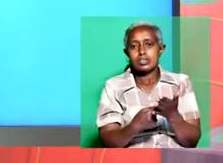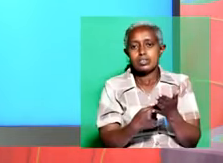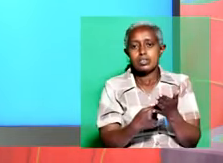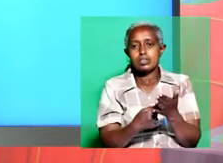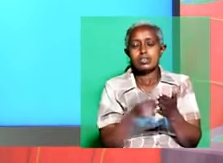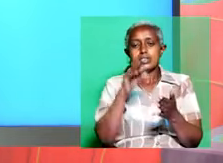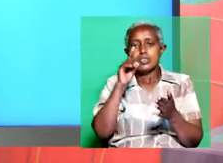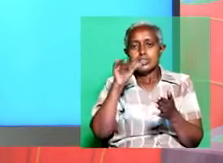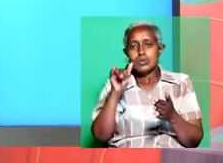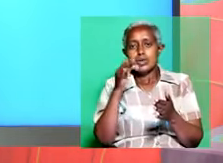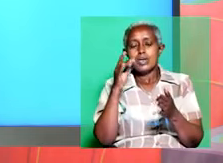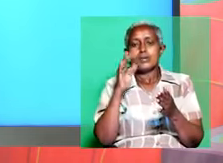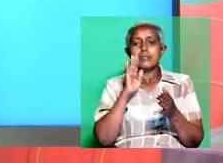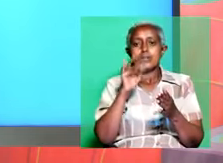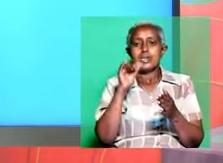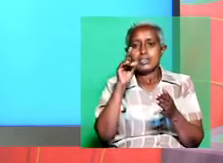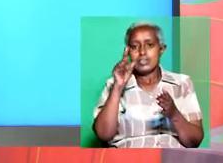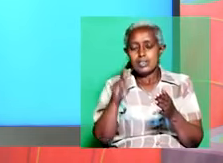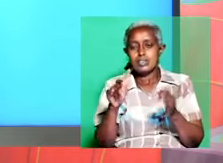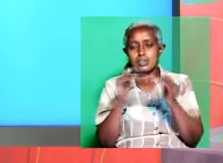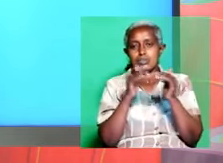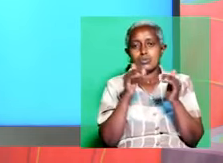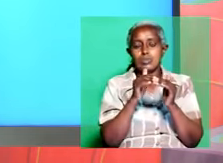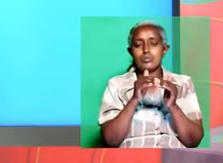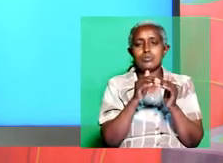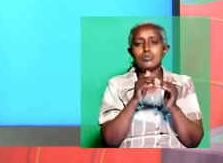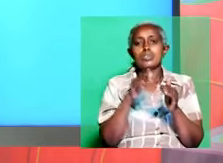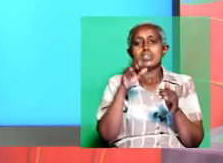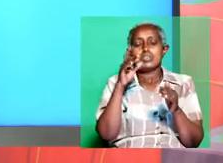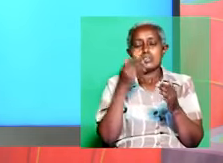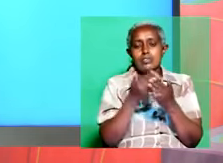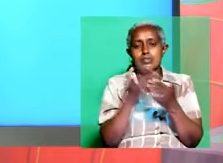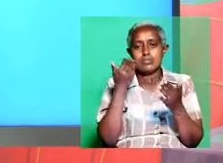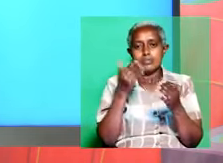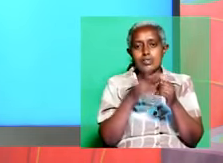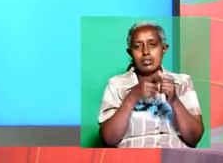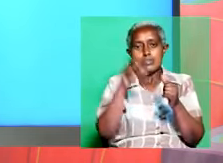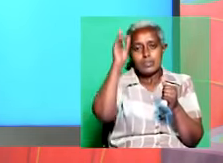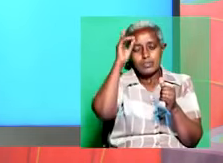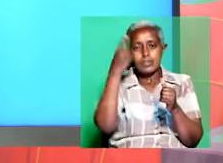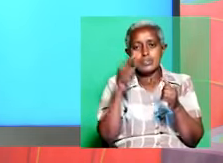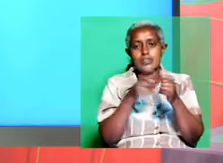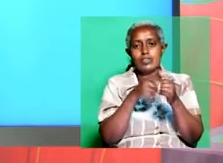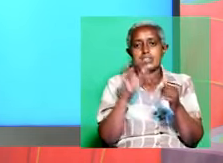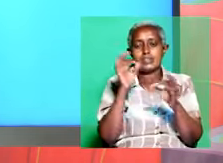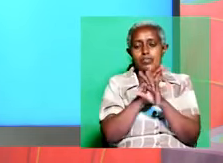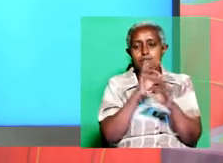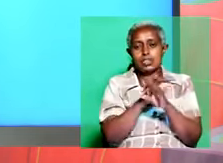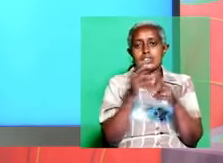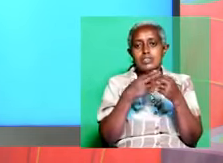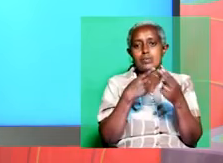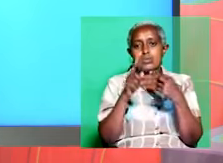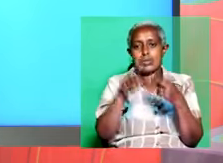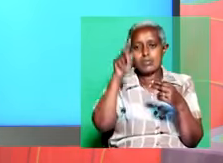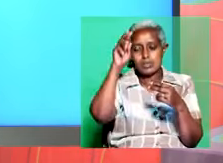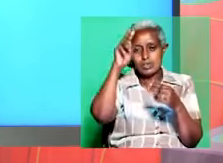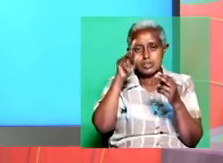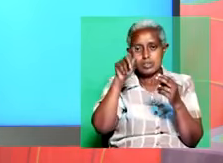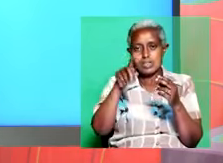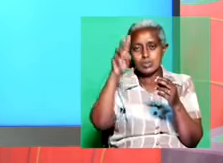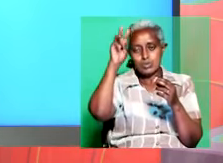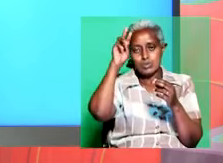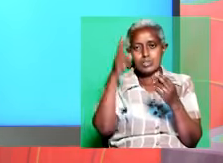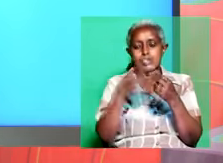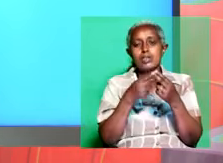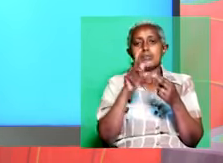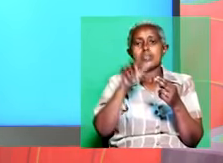dy by dx is equal to the derivative of the first function times 1 plus x squared times tan x plus